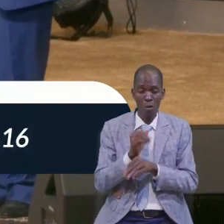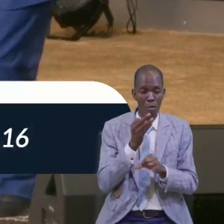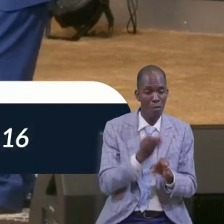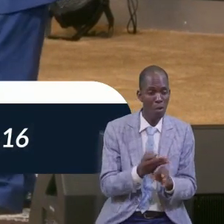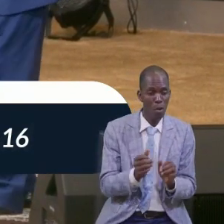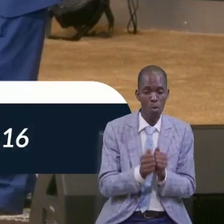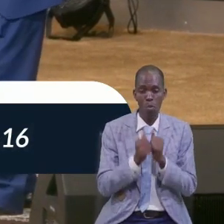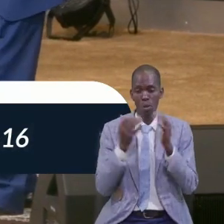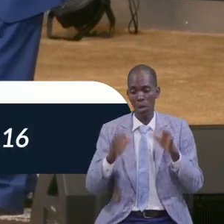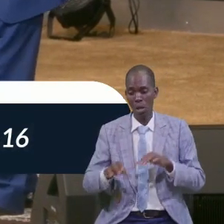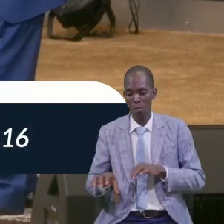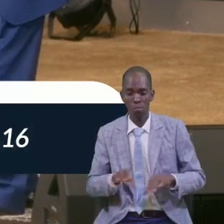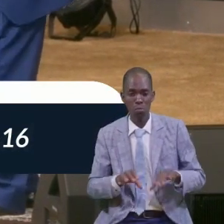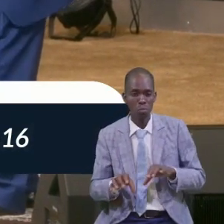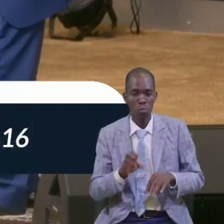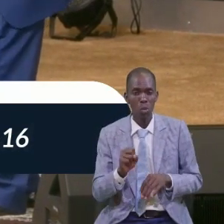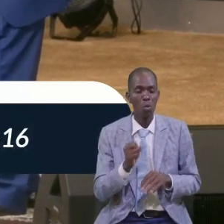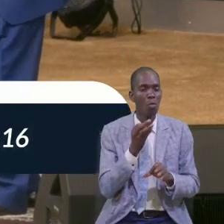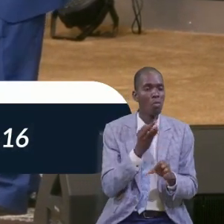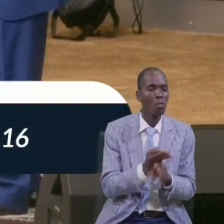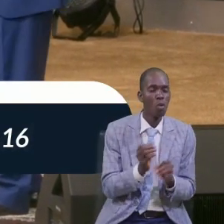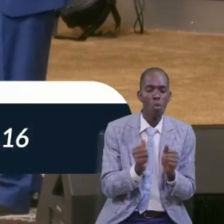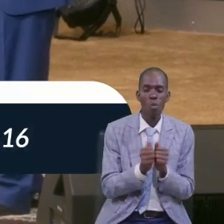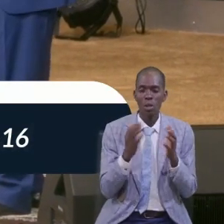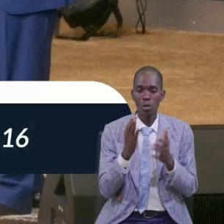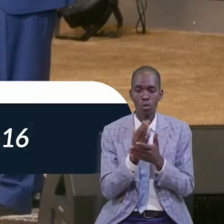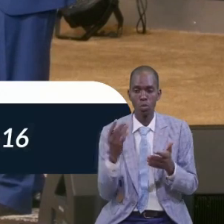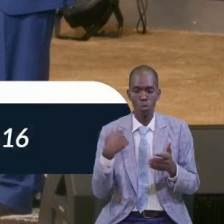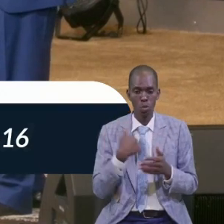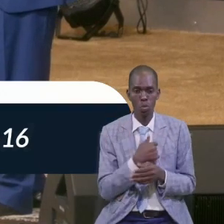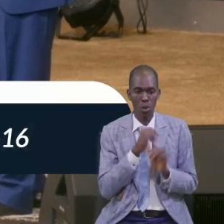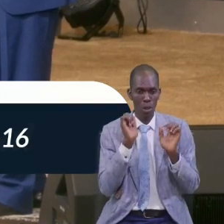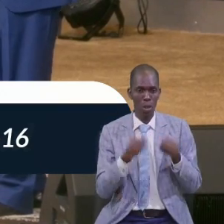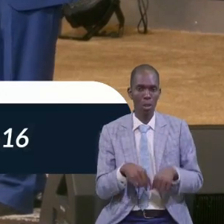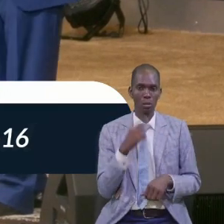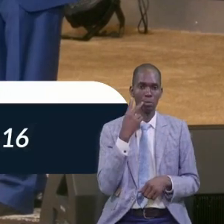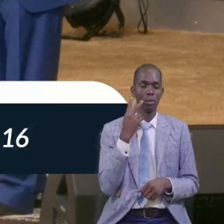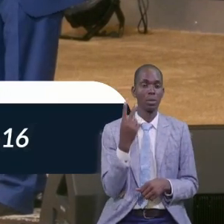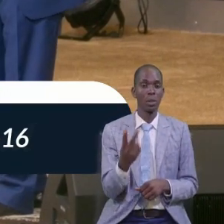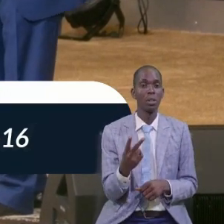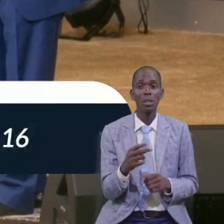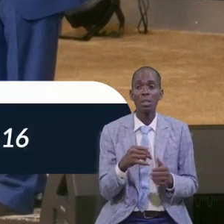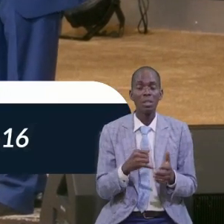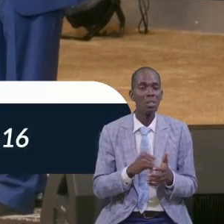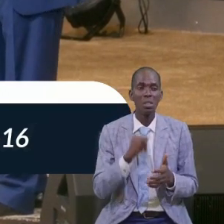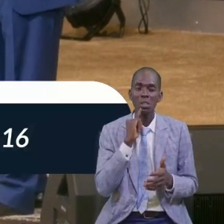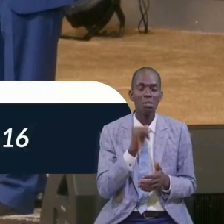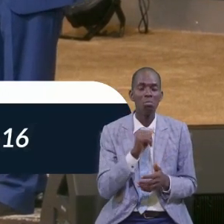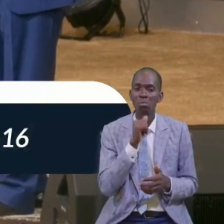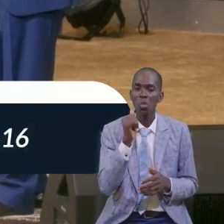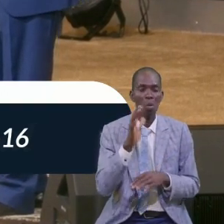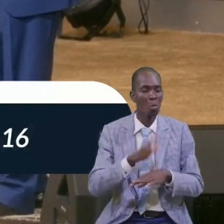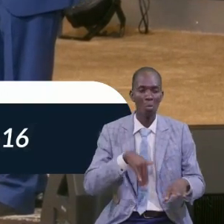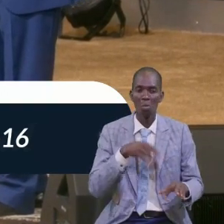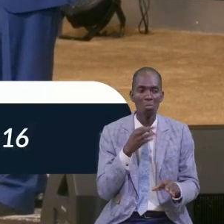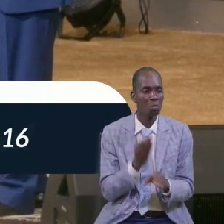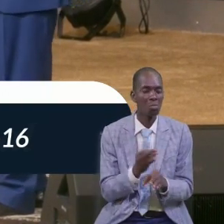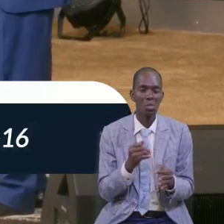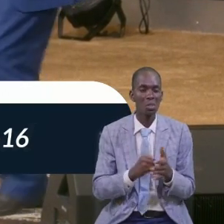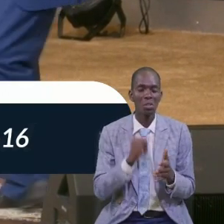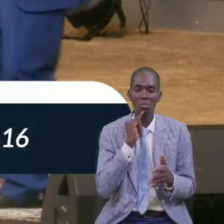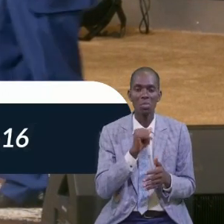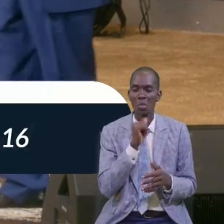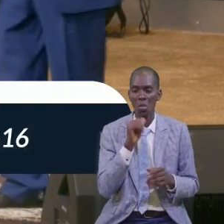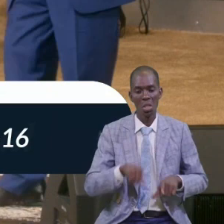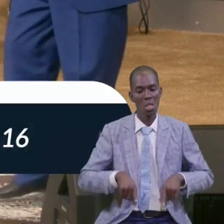action, faith without something visible that we can see, it's not a faith at all. It's not living faith,